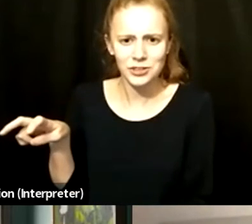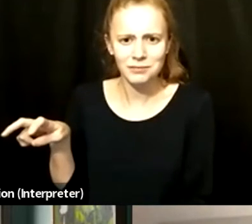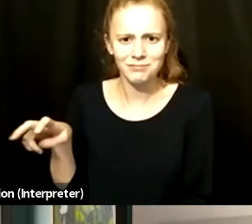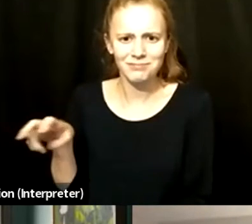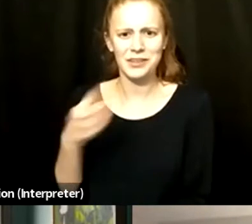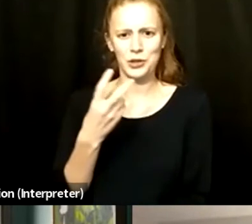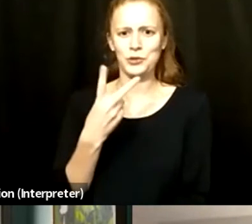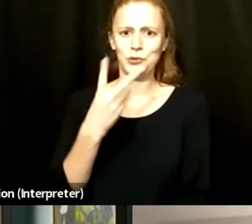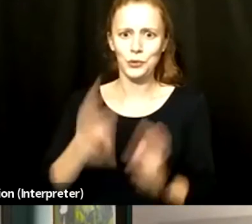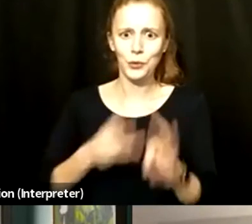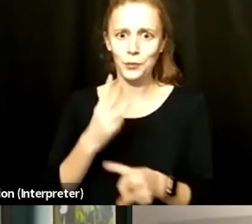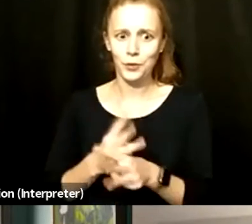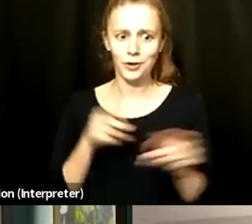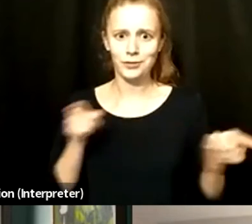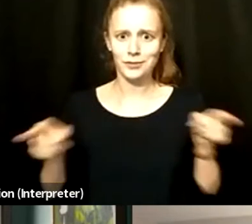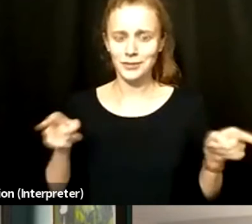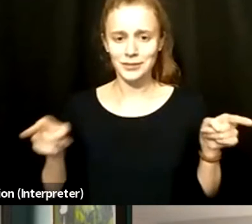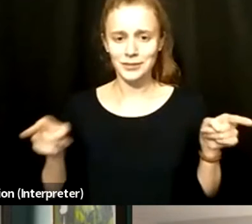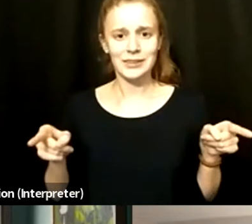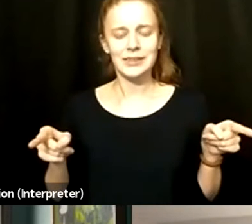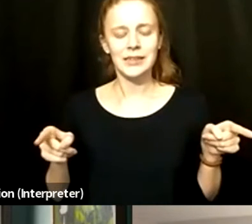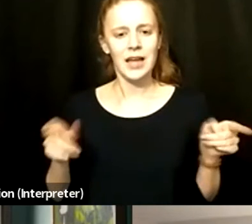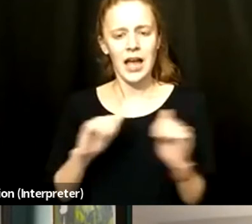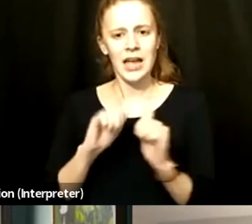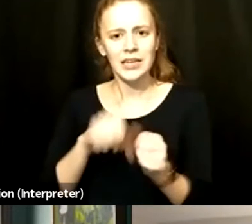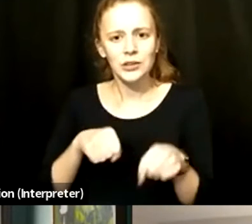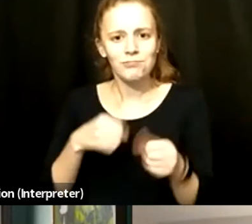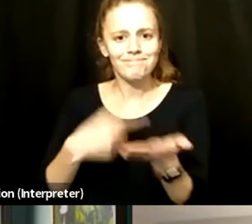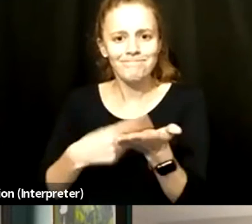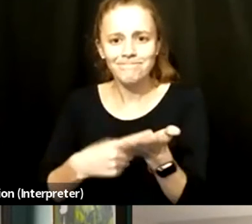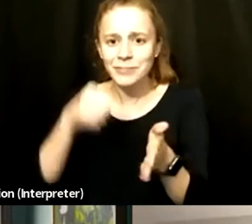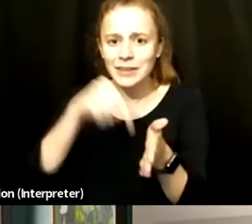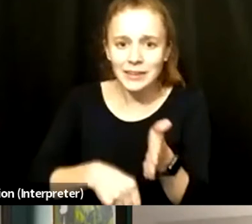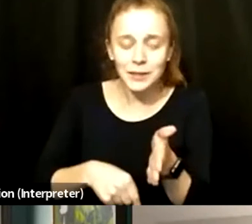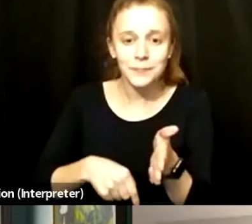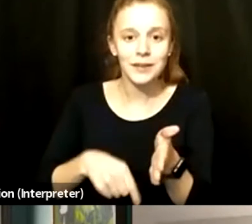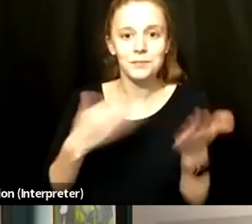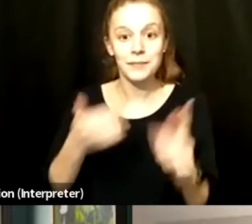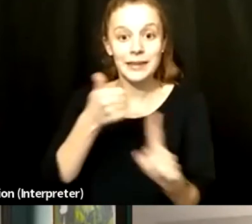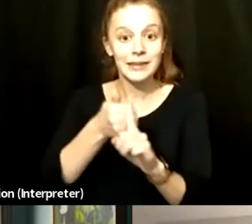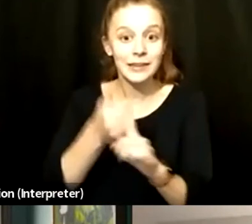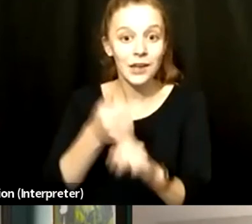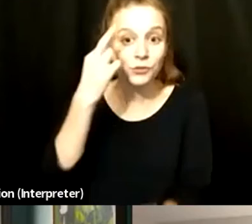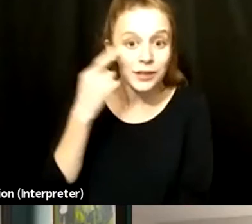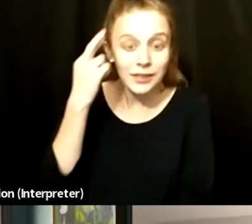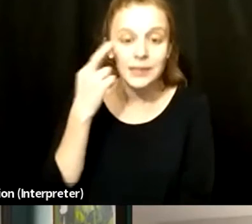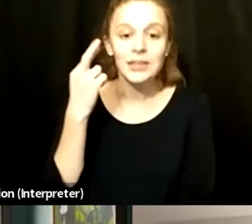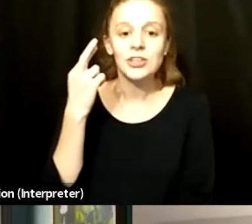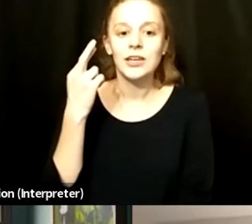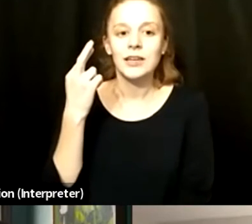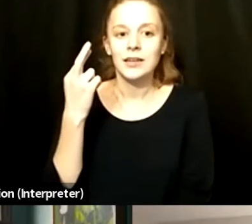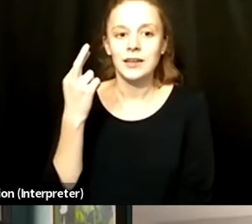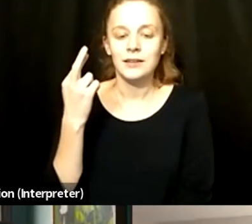and kind of what self-realization you might have had, that you didn't realize when you were in that space of adapted